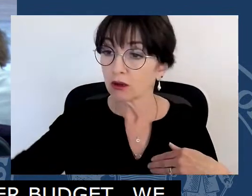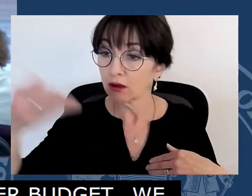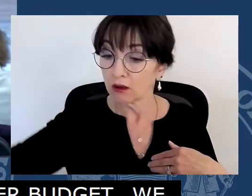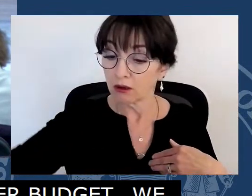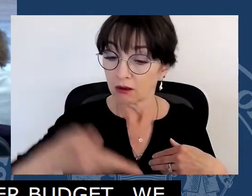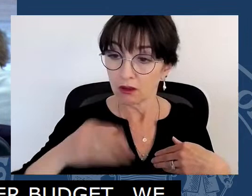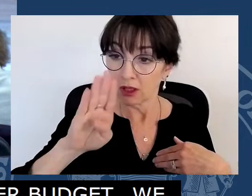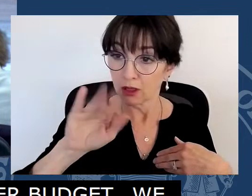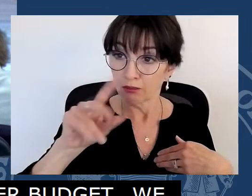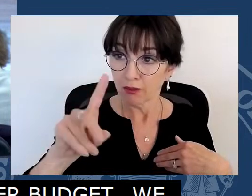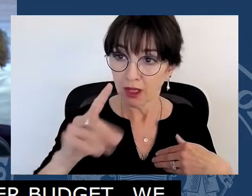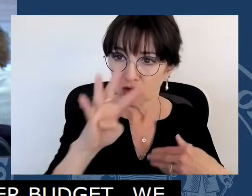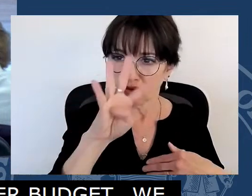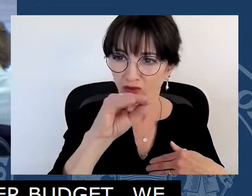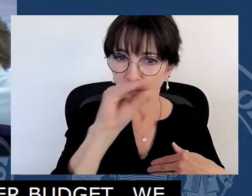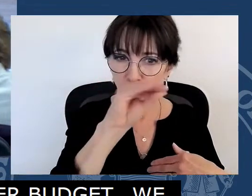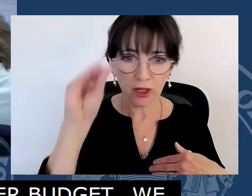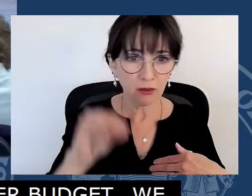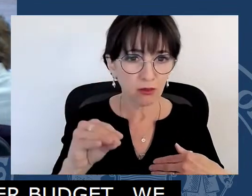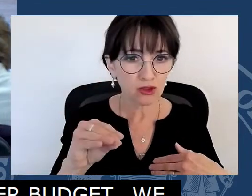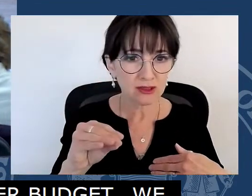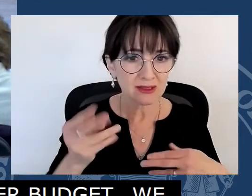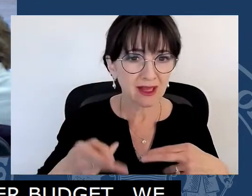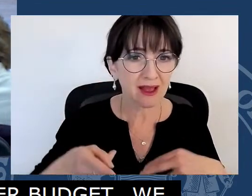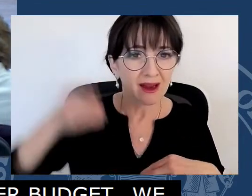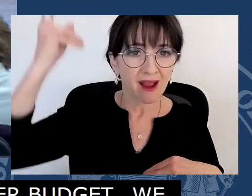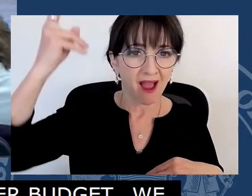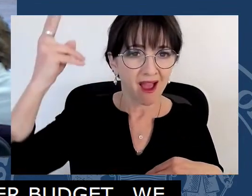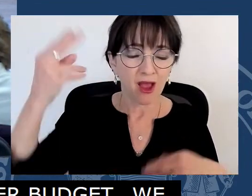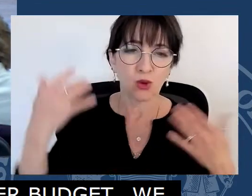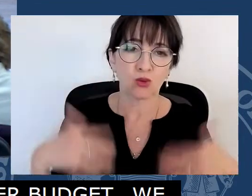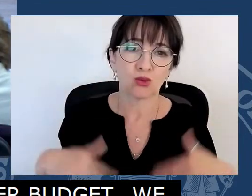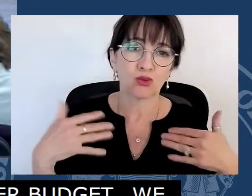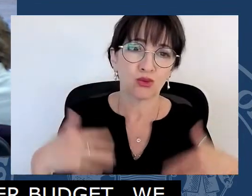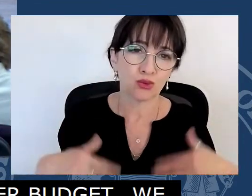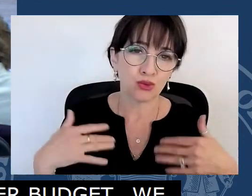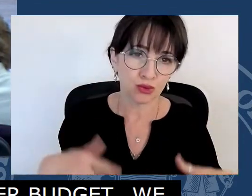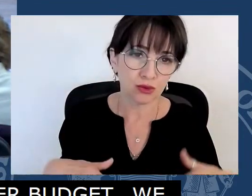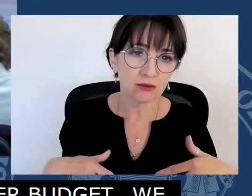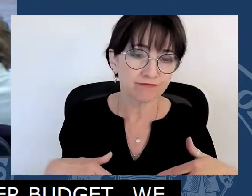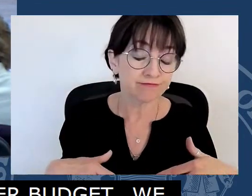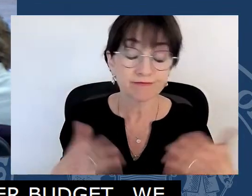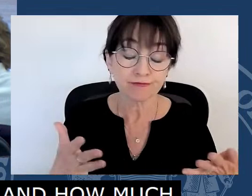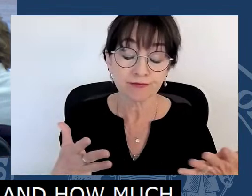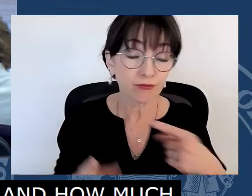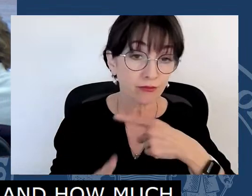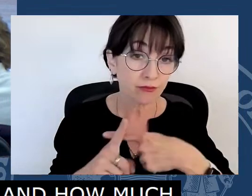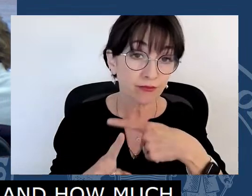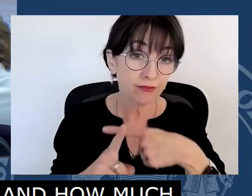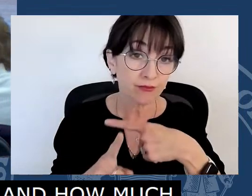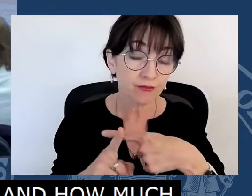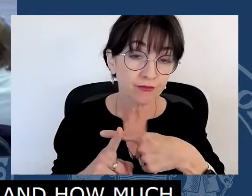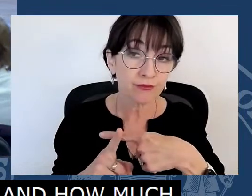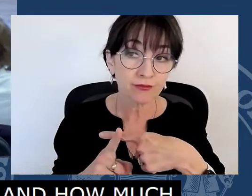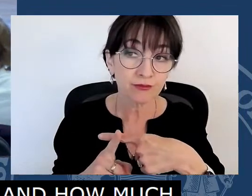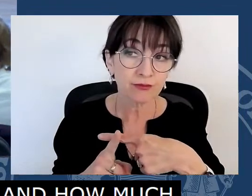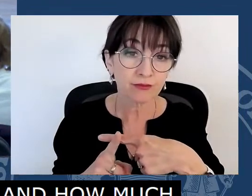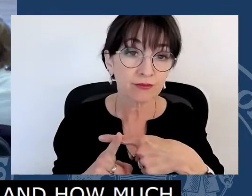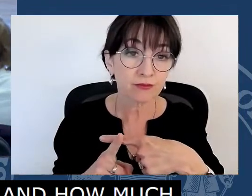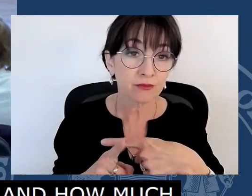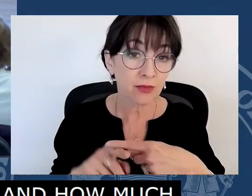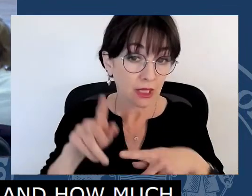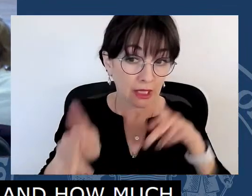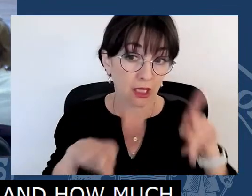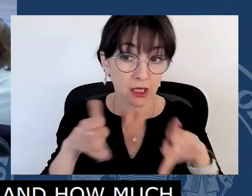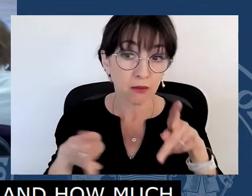million project. That's a big number. So the good news is that people are getting paid